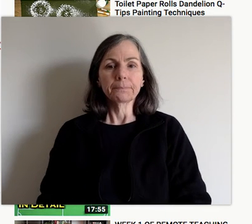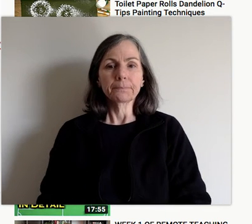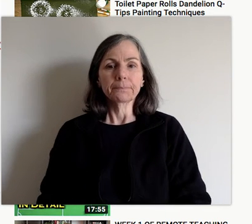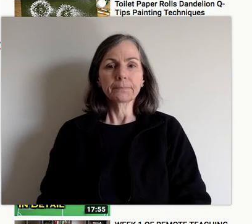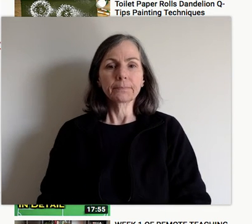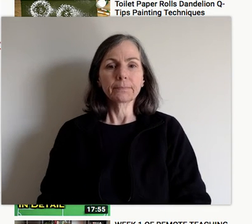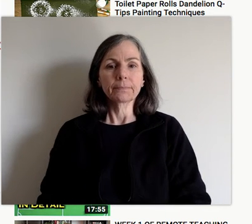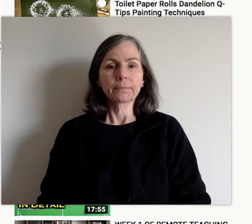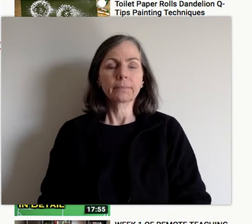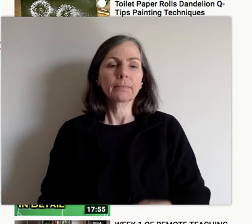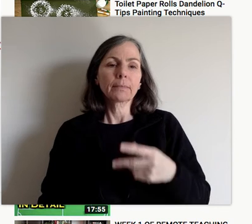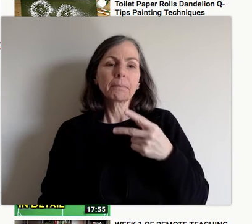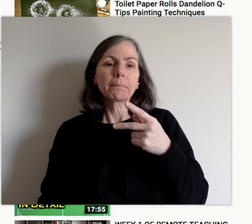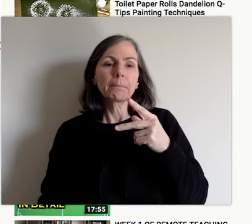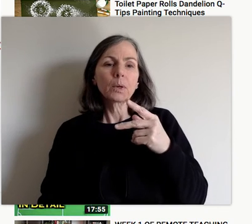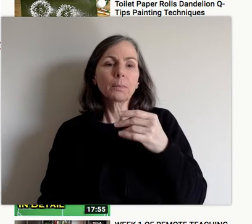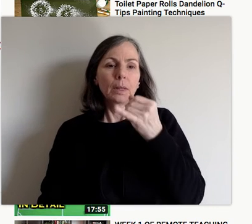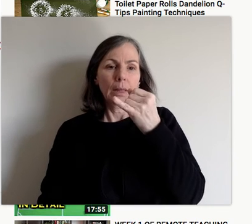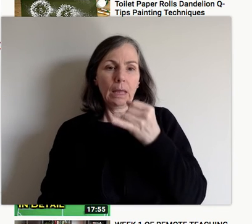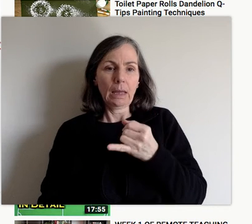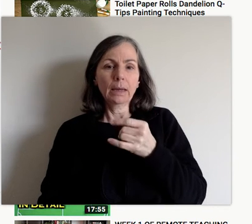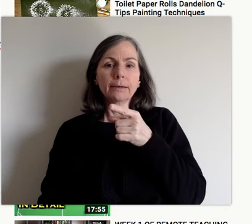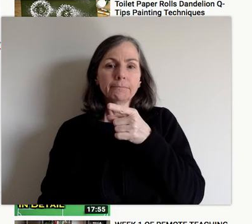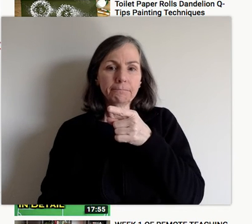the center of this parabola.